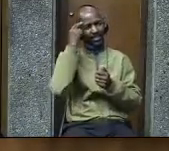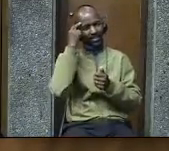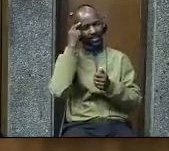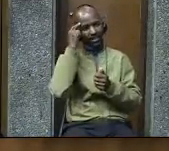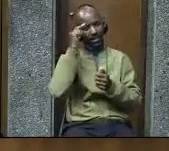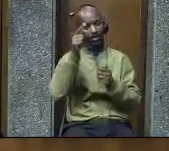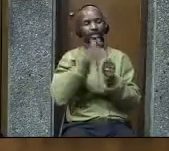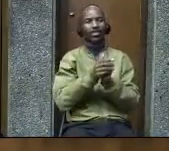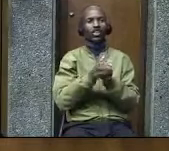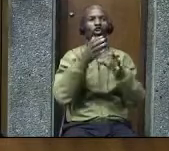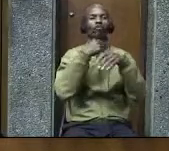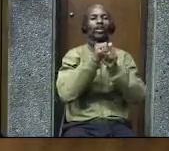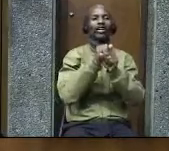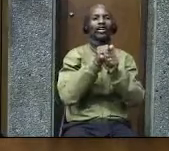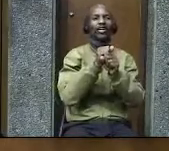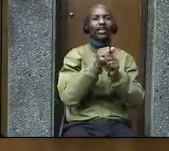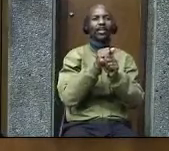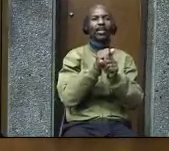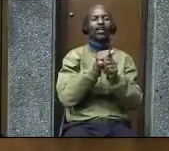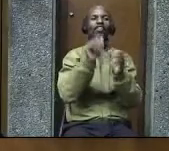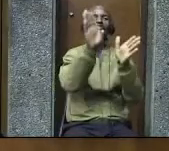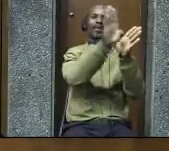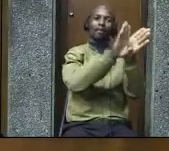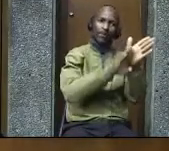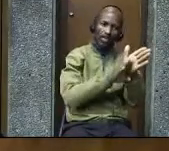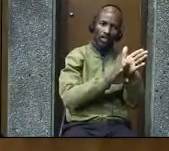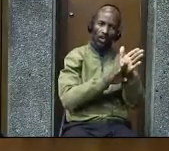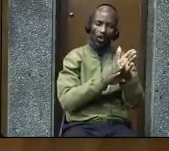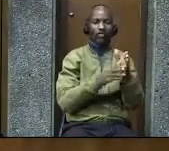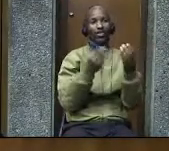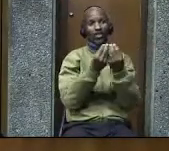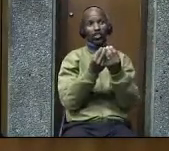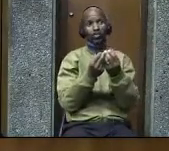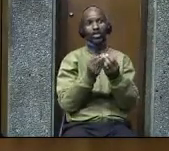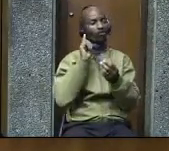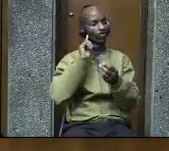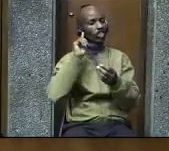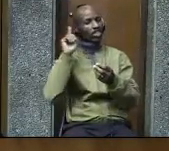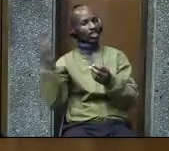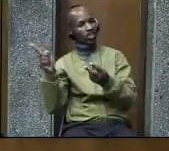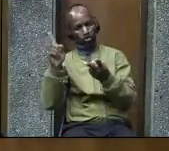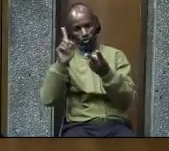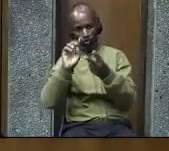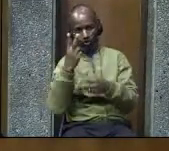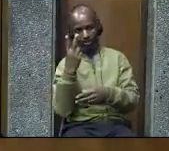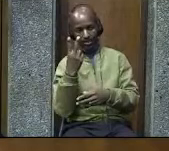I think it has been articulated, or the bill of expropriation has been rejected twice.